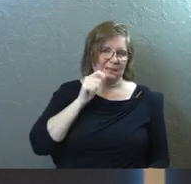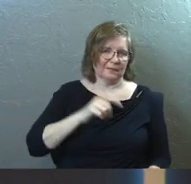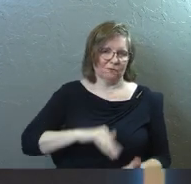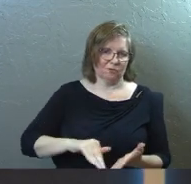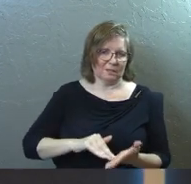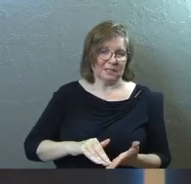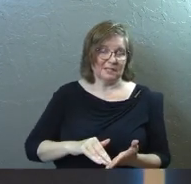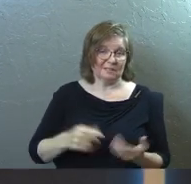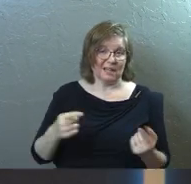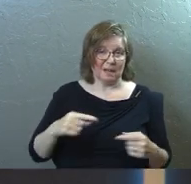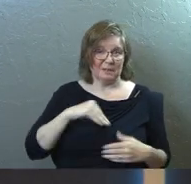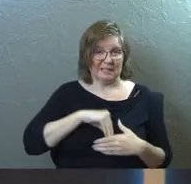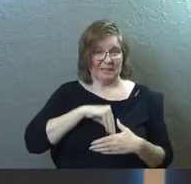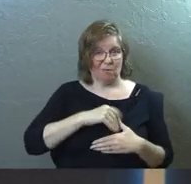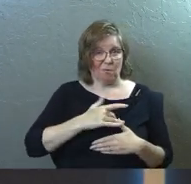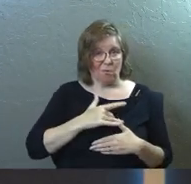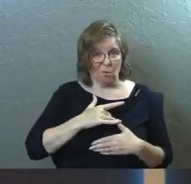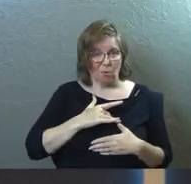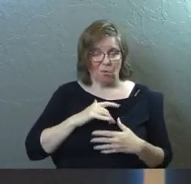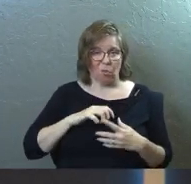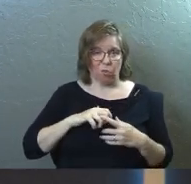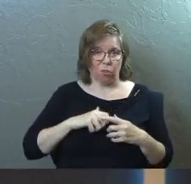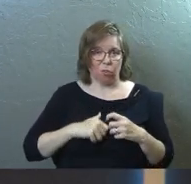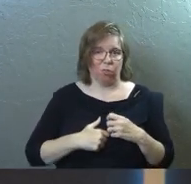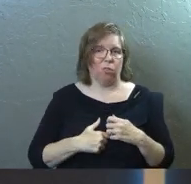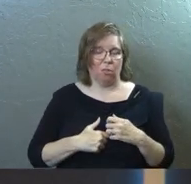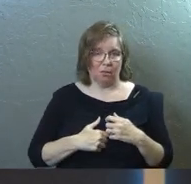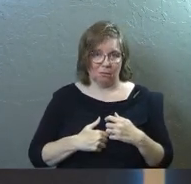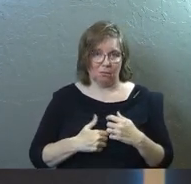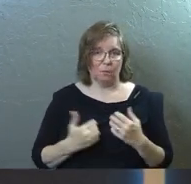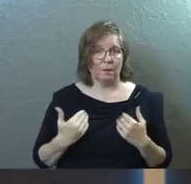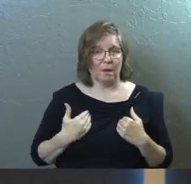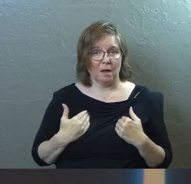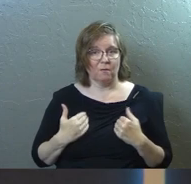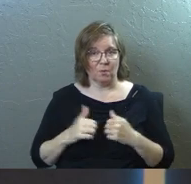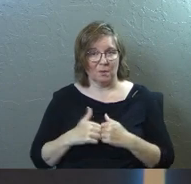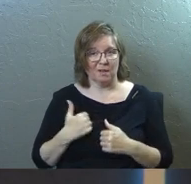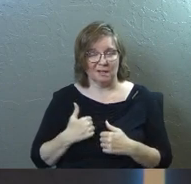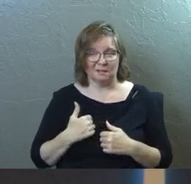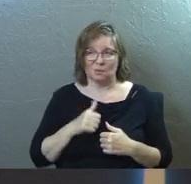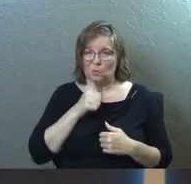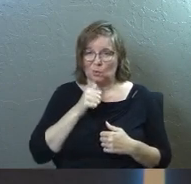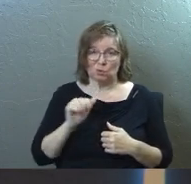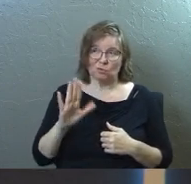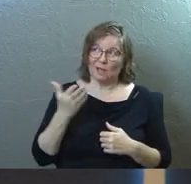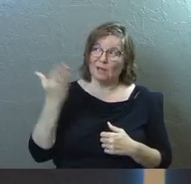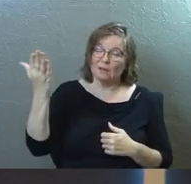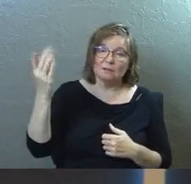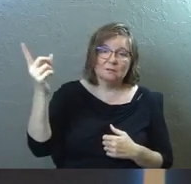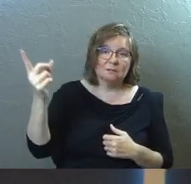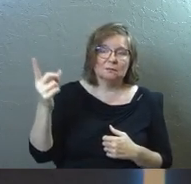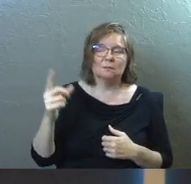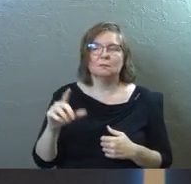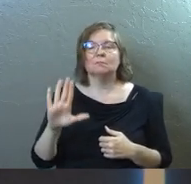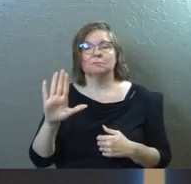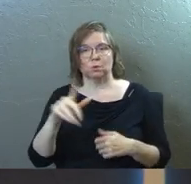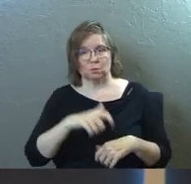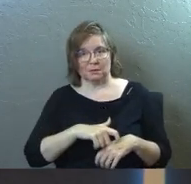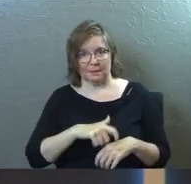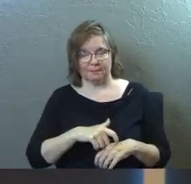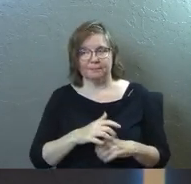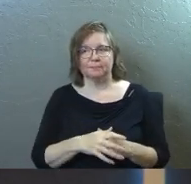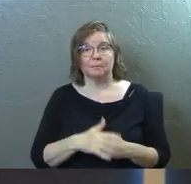to us, to our own hearts, to our own souls. When we carry that around, we don't surrender it to him. So there was a